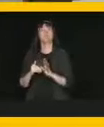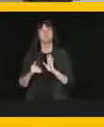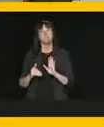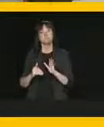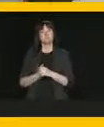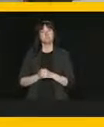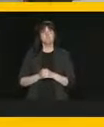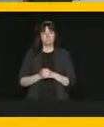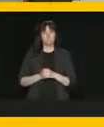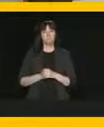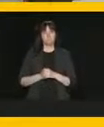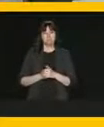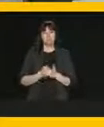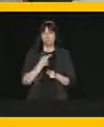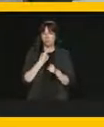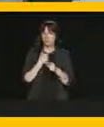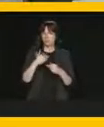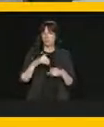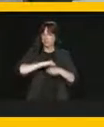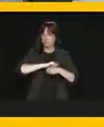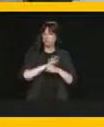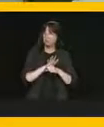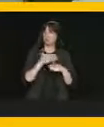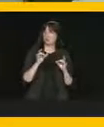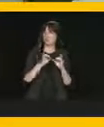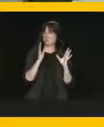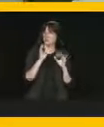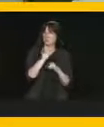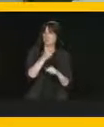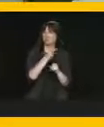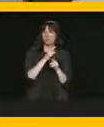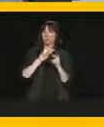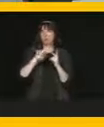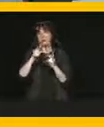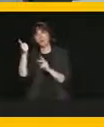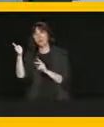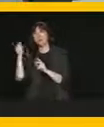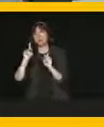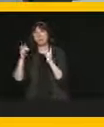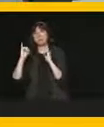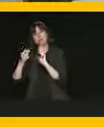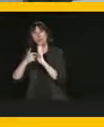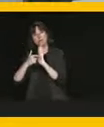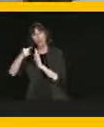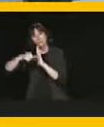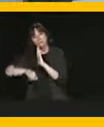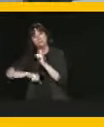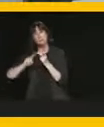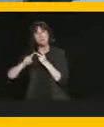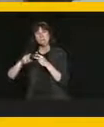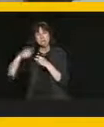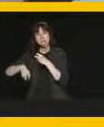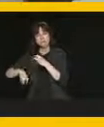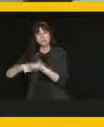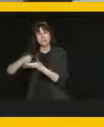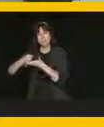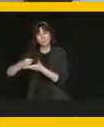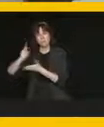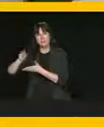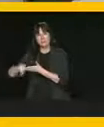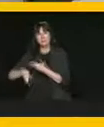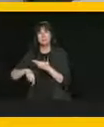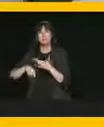with a massive COVID-19 crisis, there are still people who need surgeries, who are facing difficult treatments, who need to